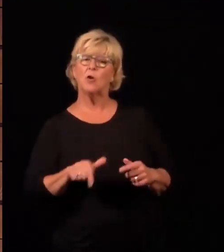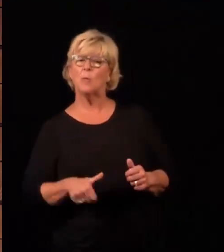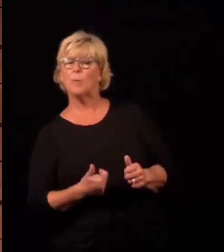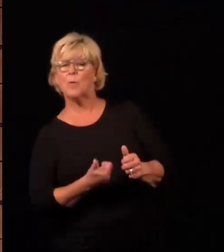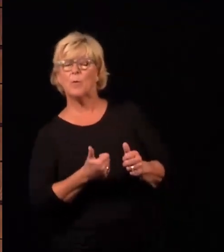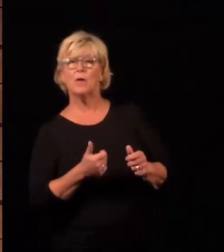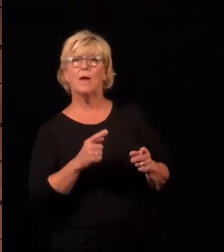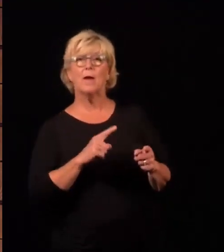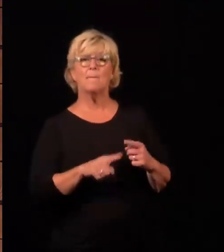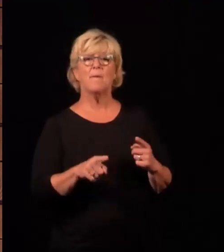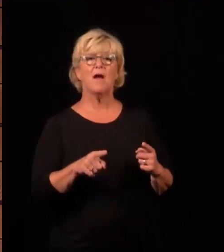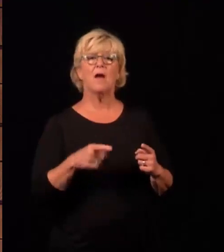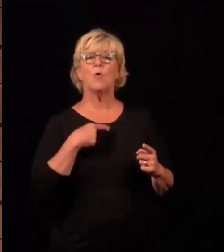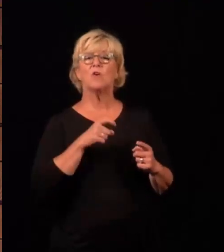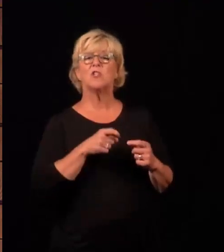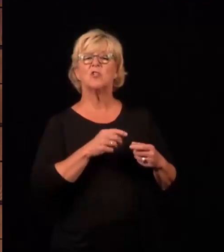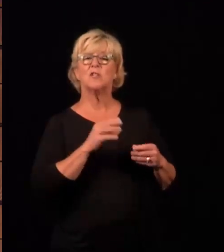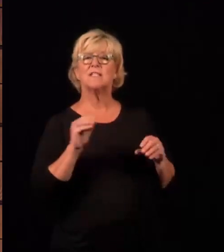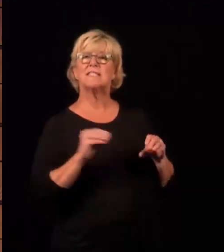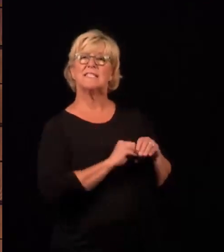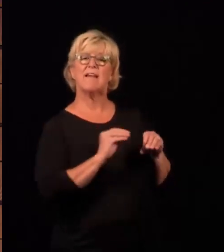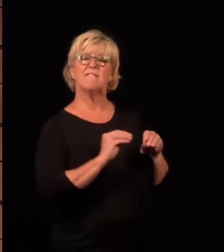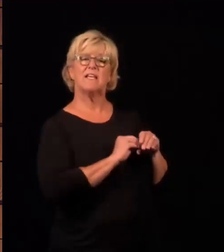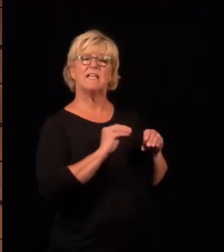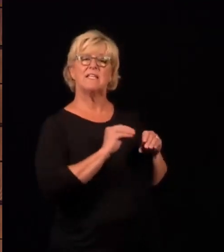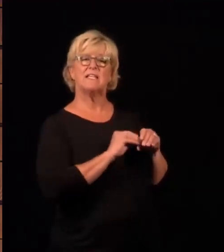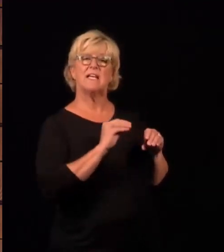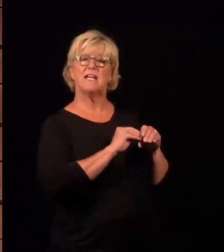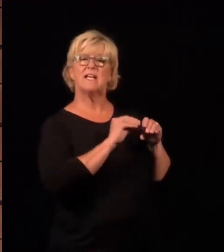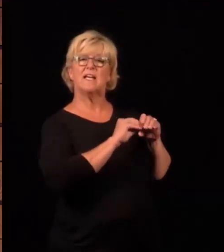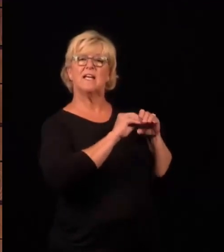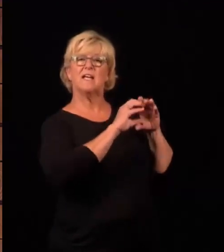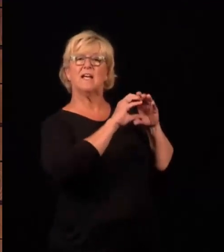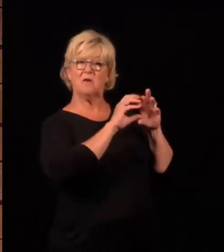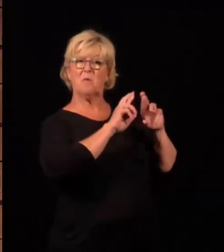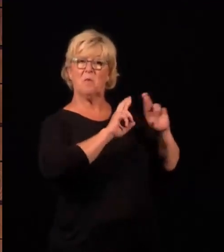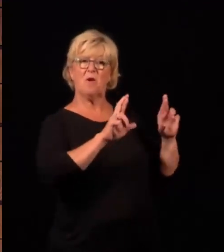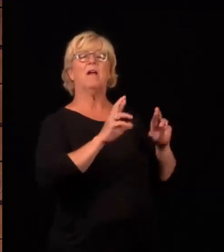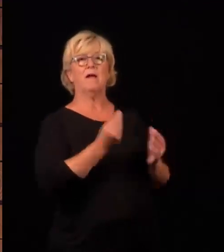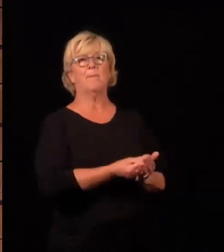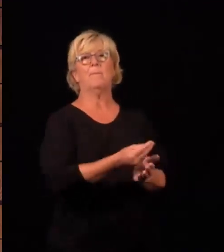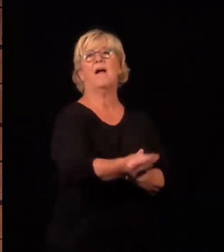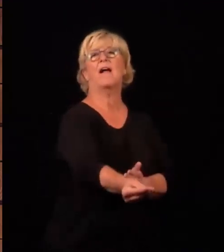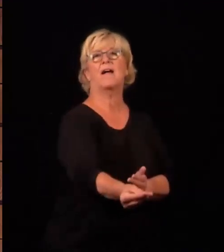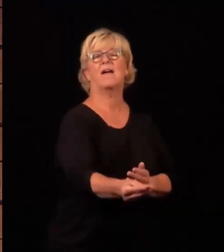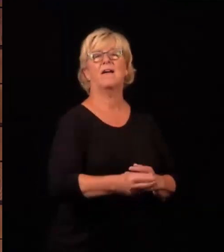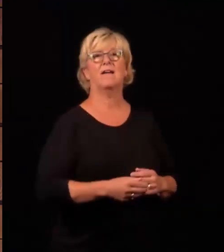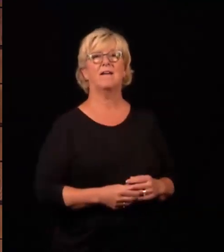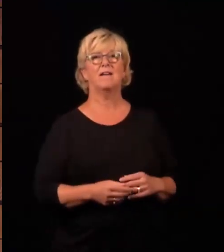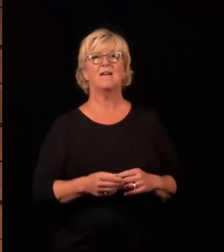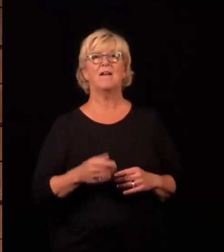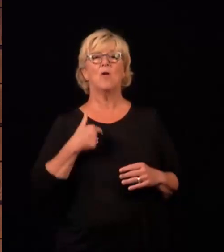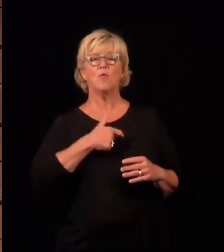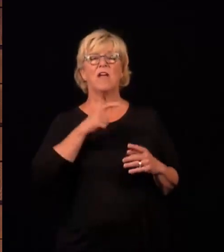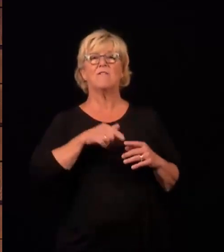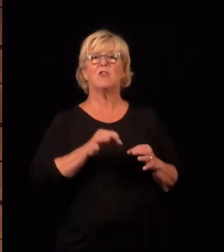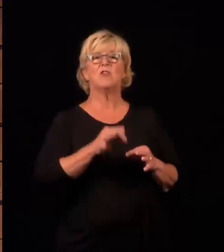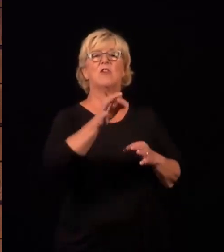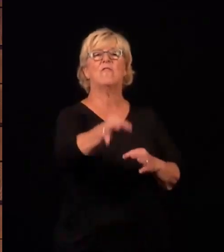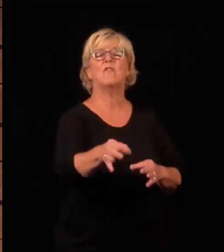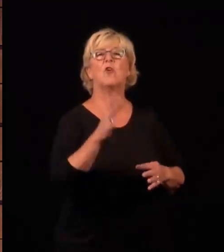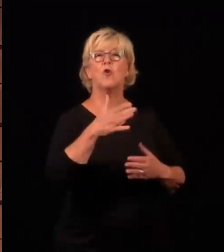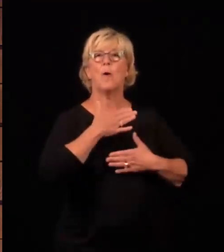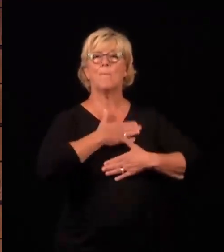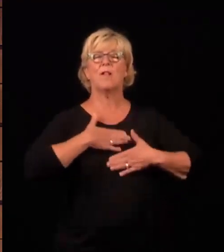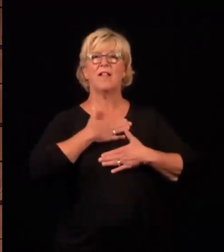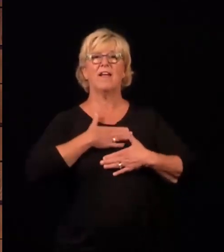it's something that we should save up for and be able to purchase. We learn to defer pleasure. Why?